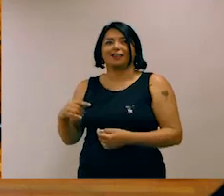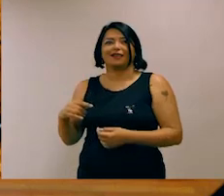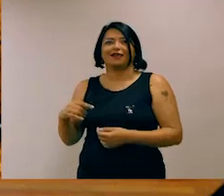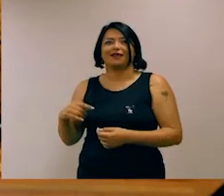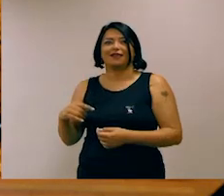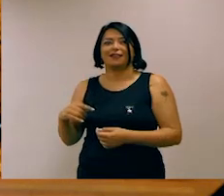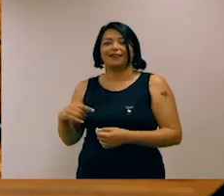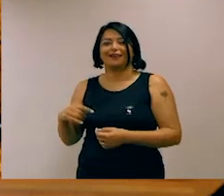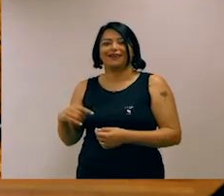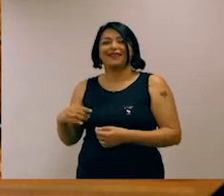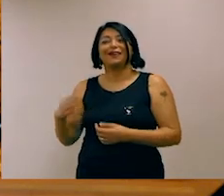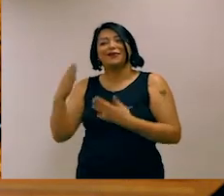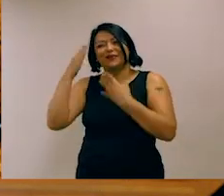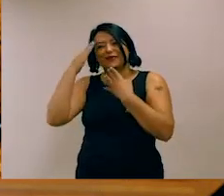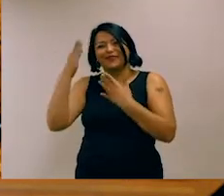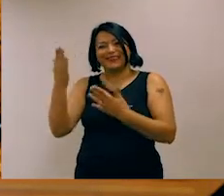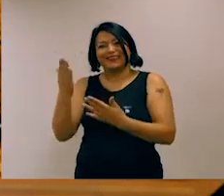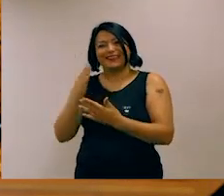But